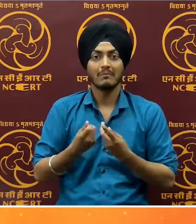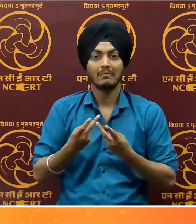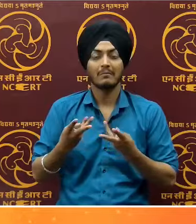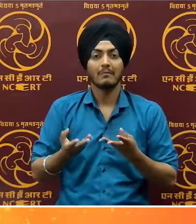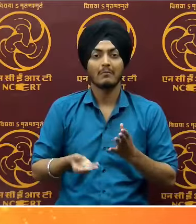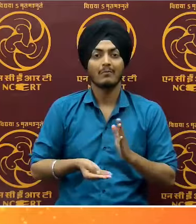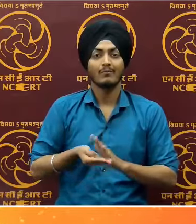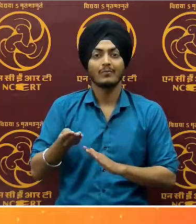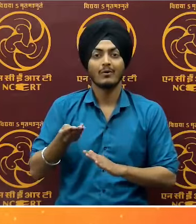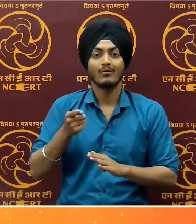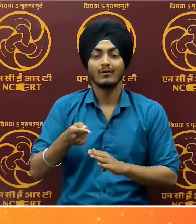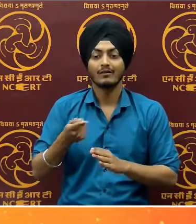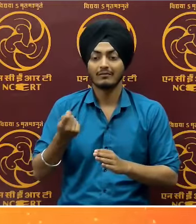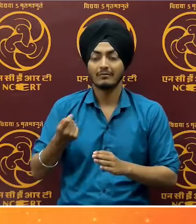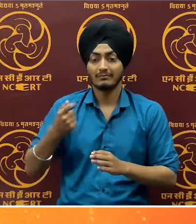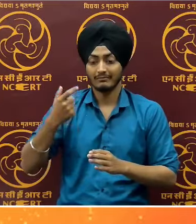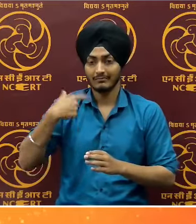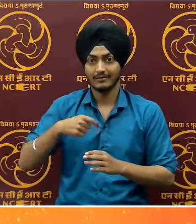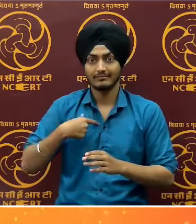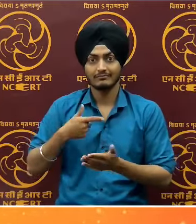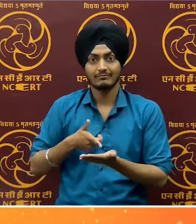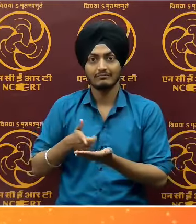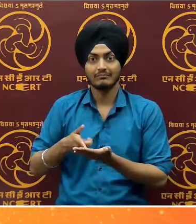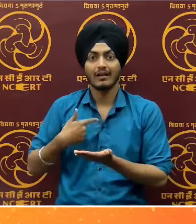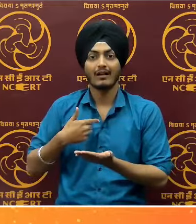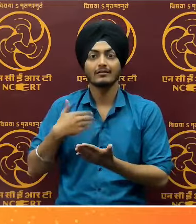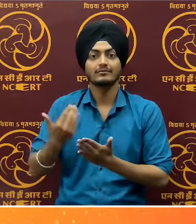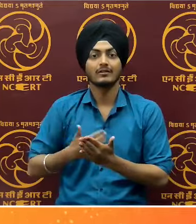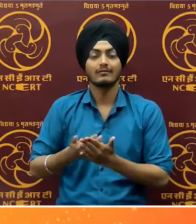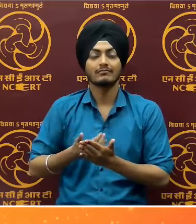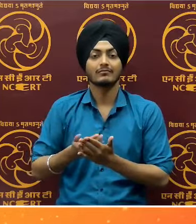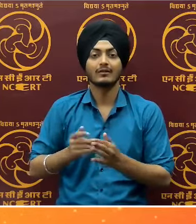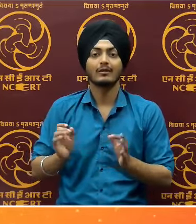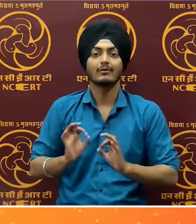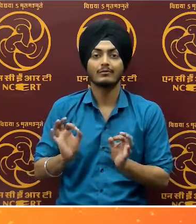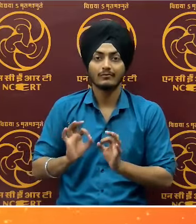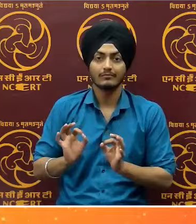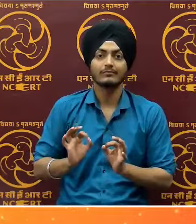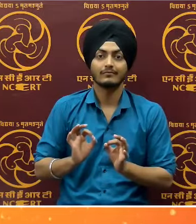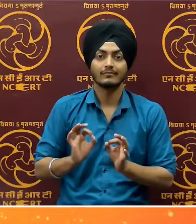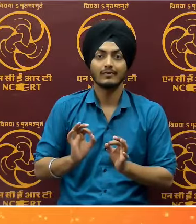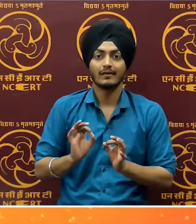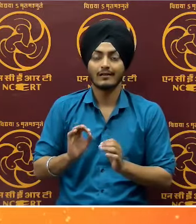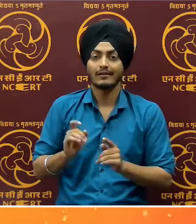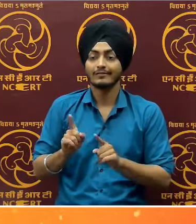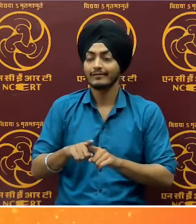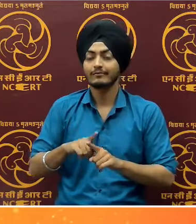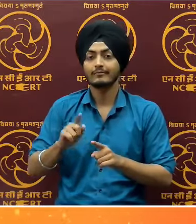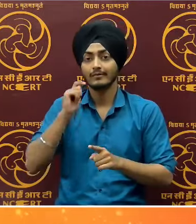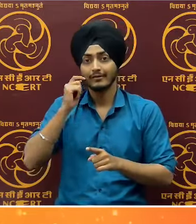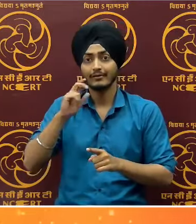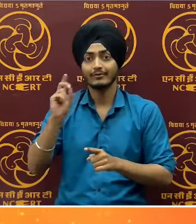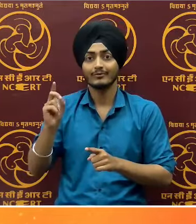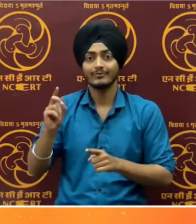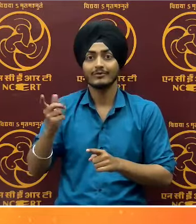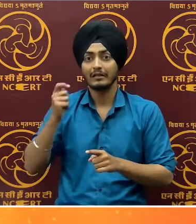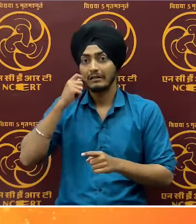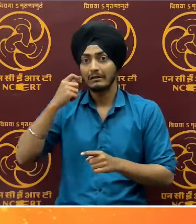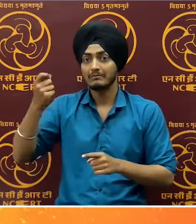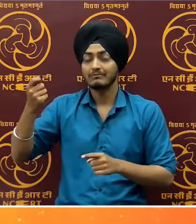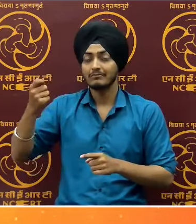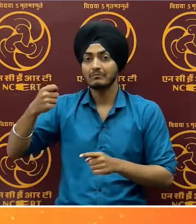they don't have much savings. And like these are the landless farmers, or if they have a